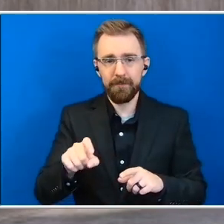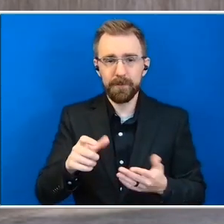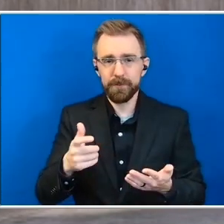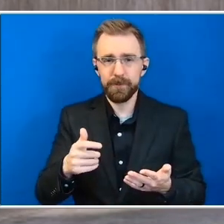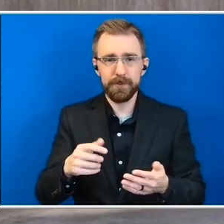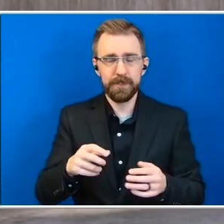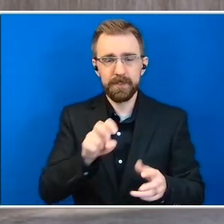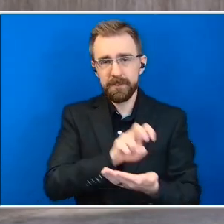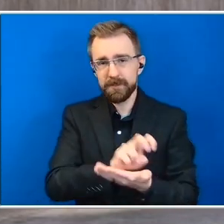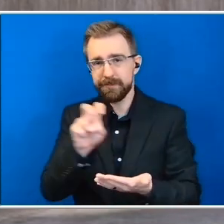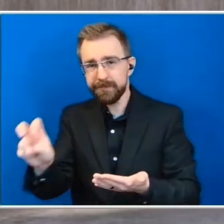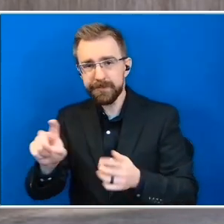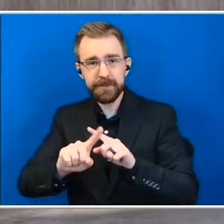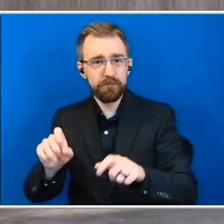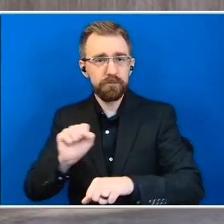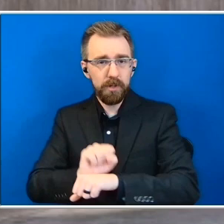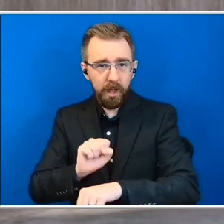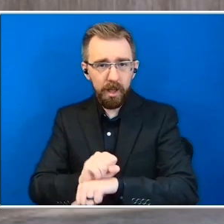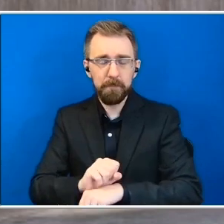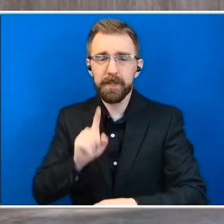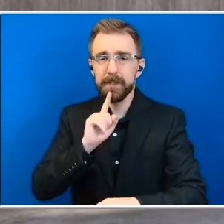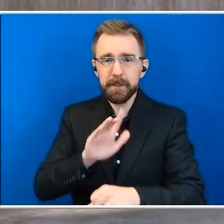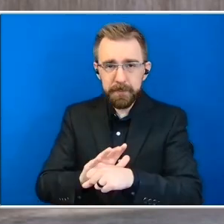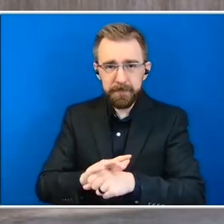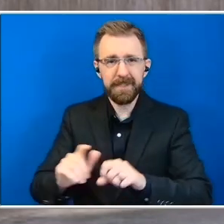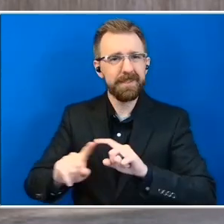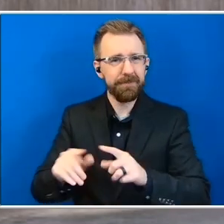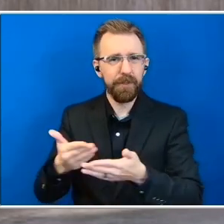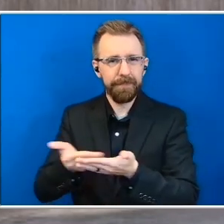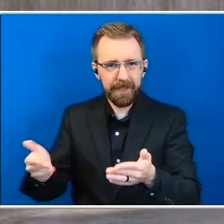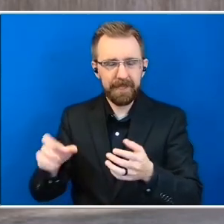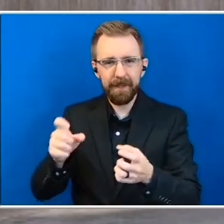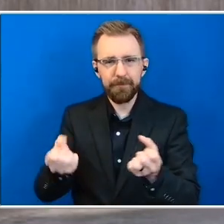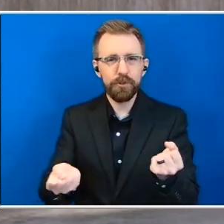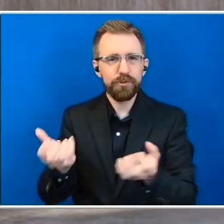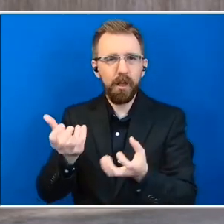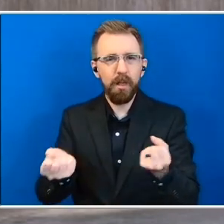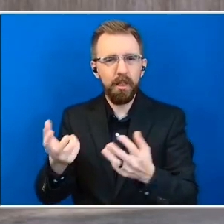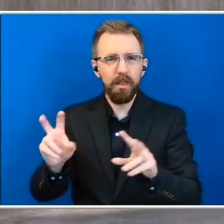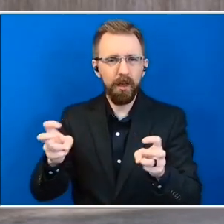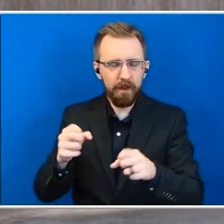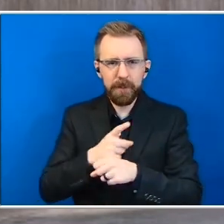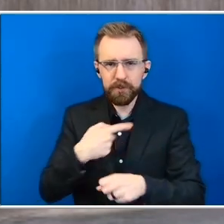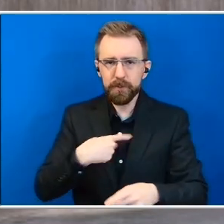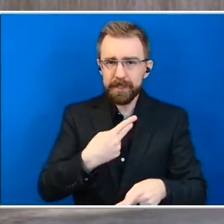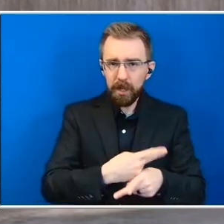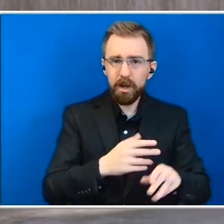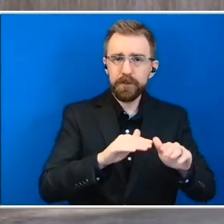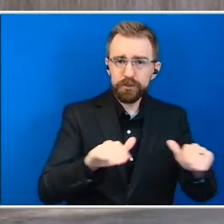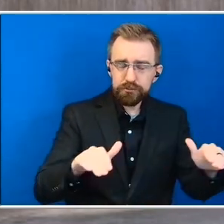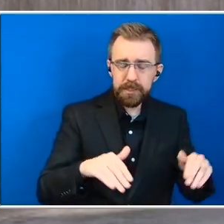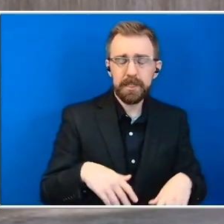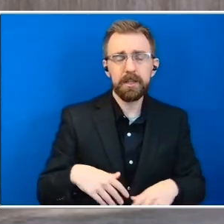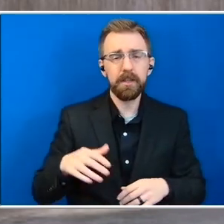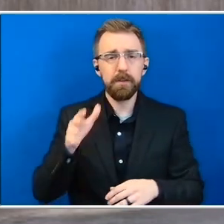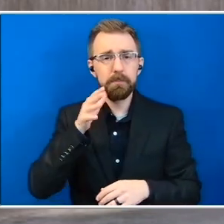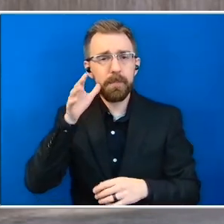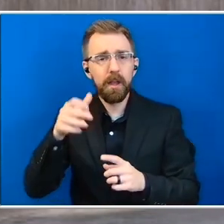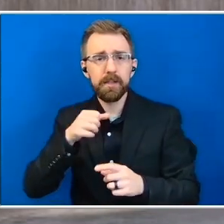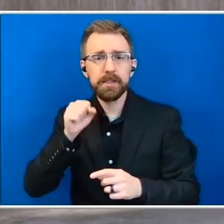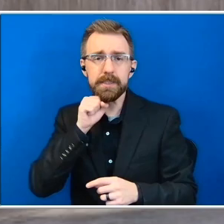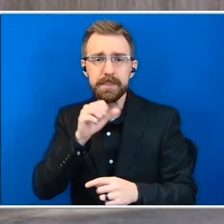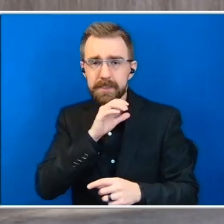jobs and commitments to make sure that we're taking care of children and aging parents.